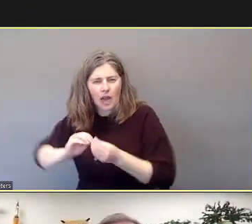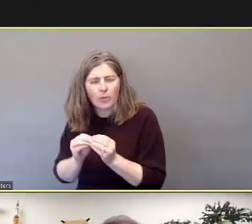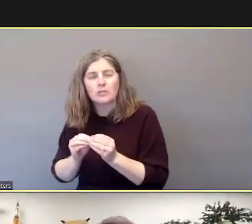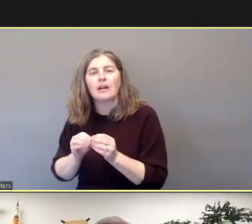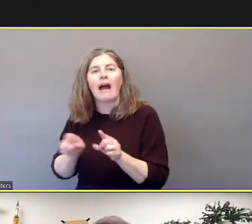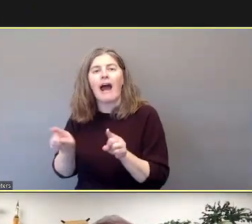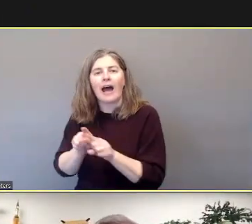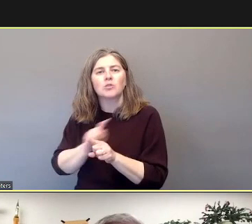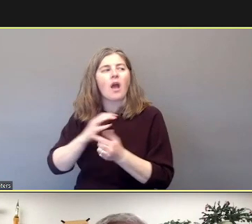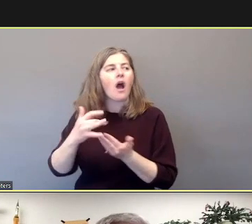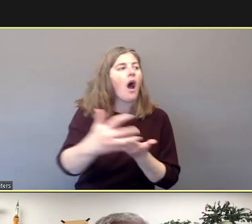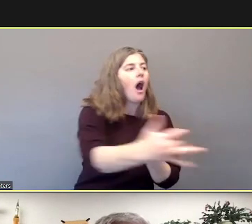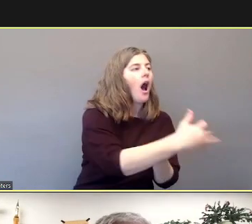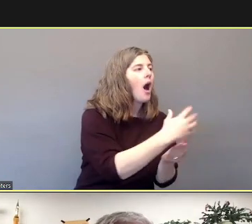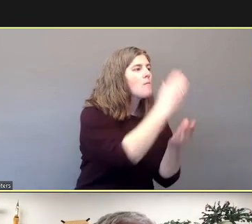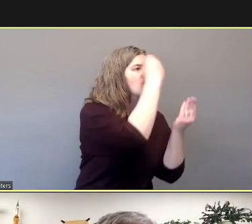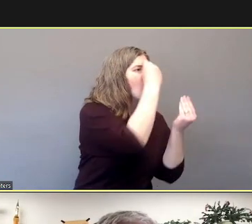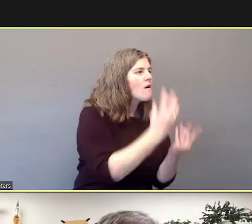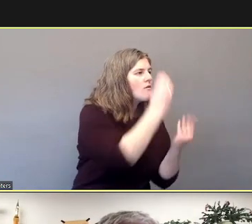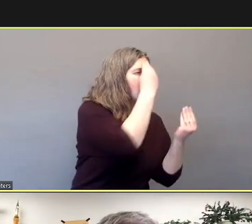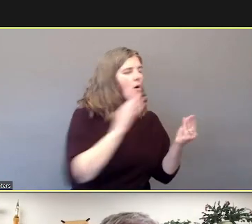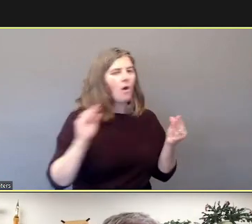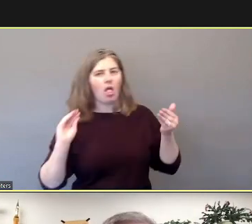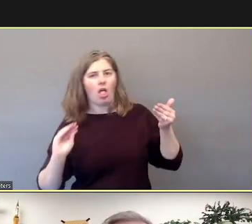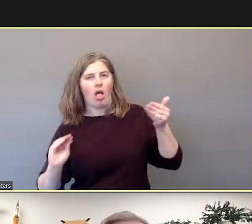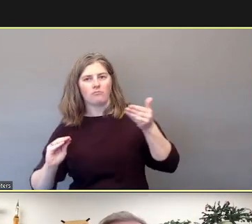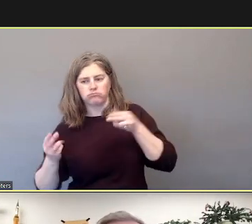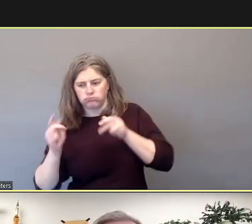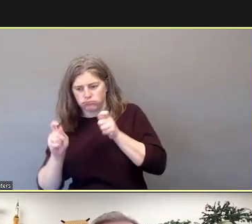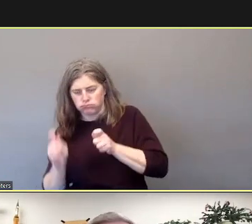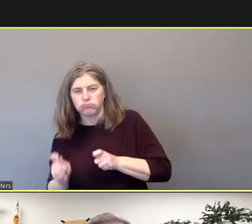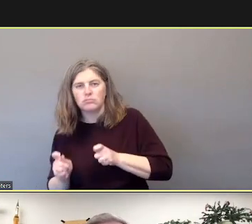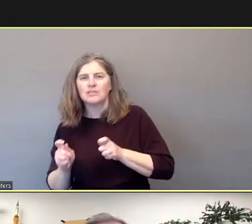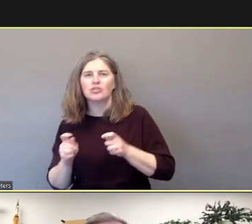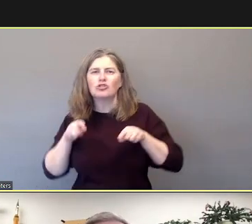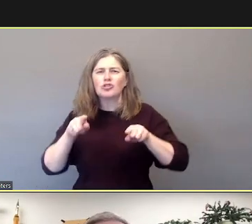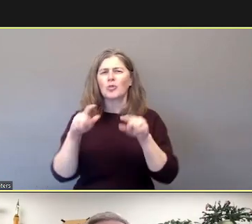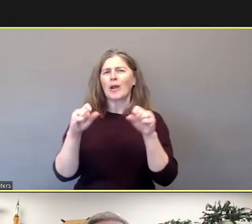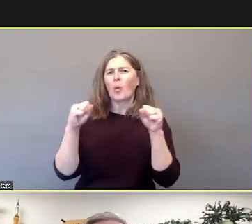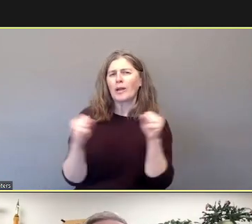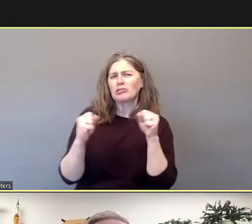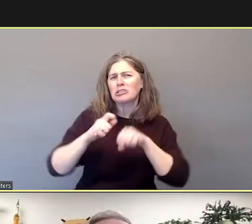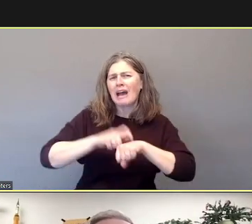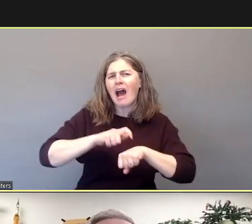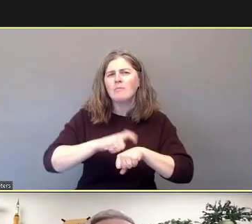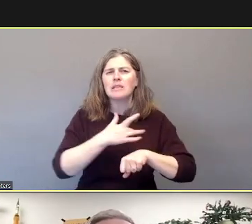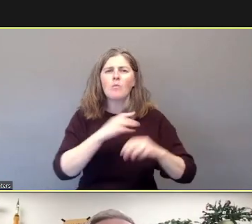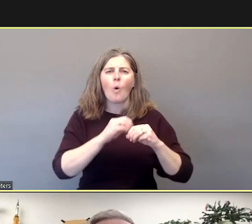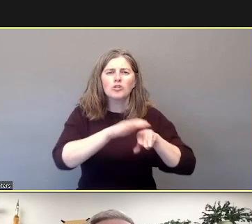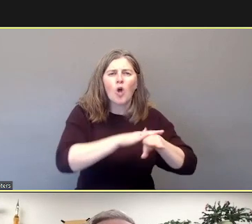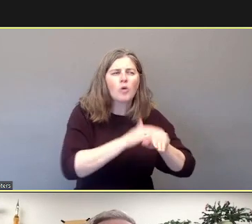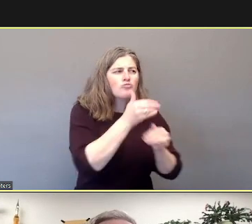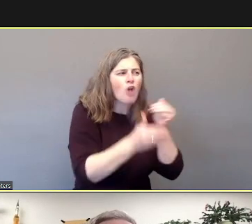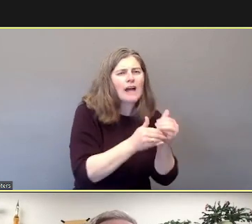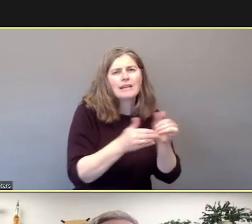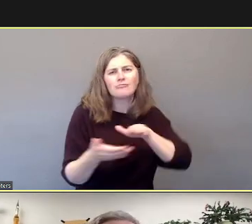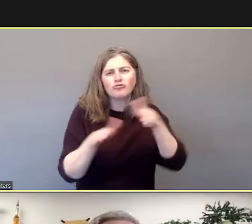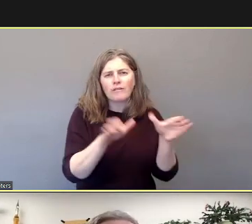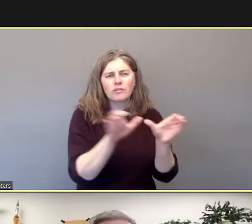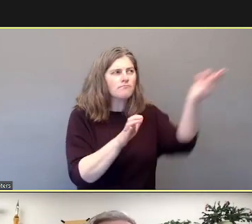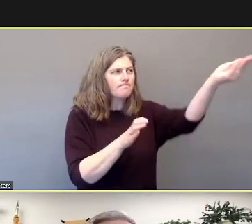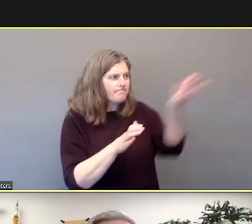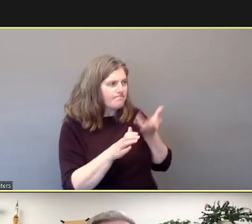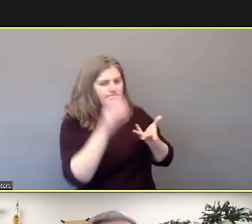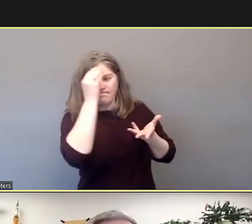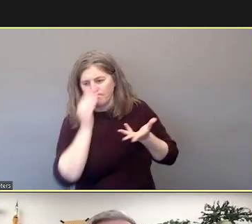get death certificates in. The wintertime is a slower time of year to get these processed. And so we'll be informing you